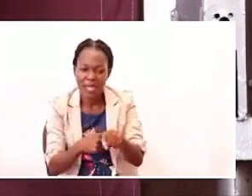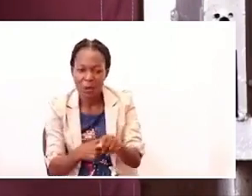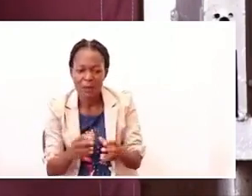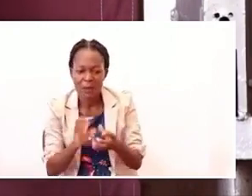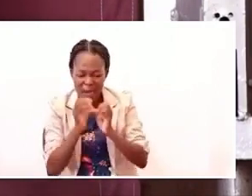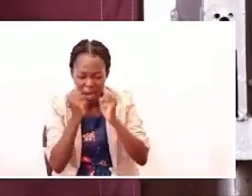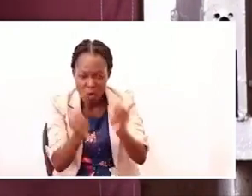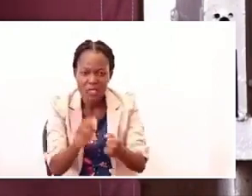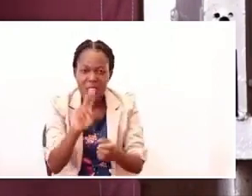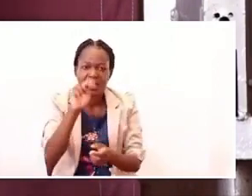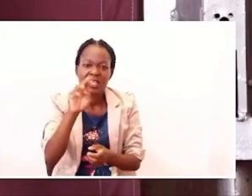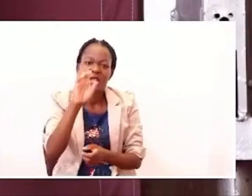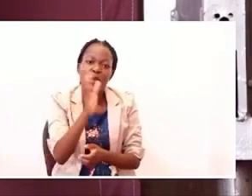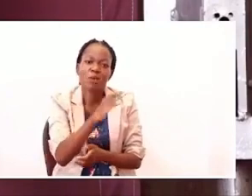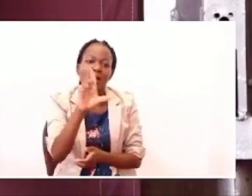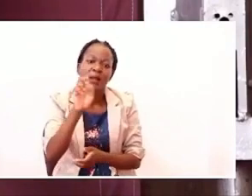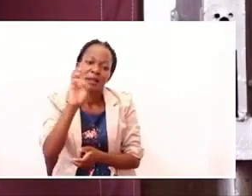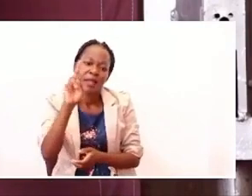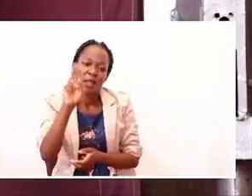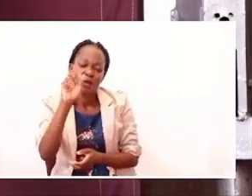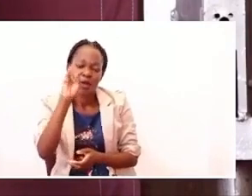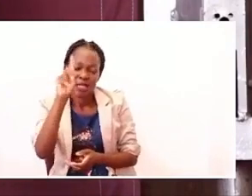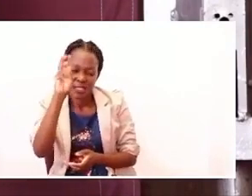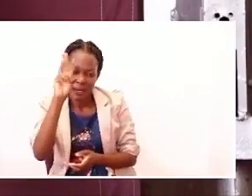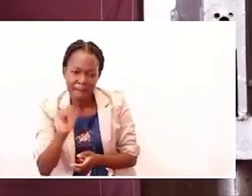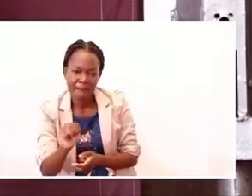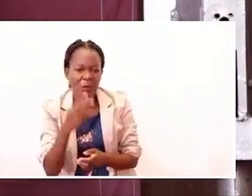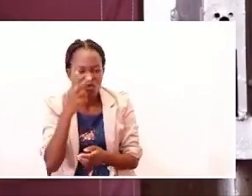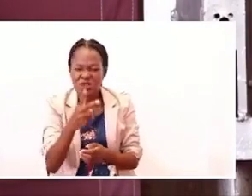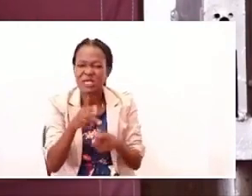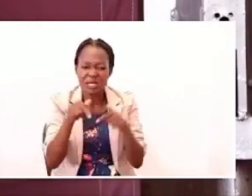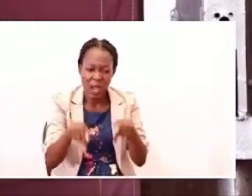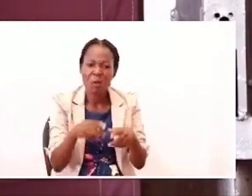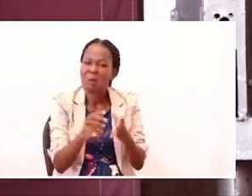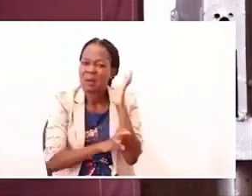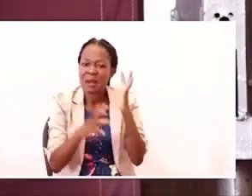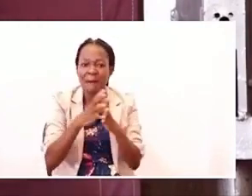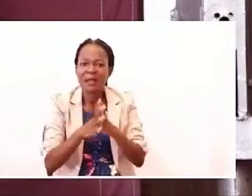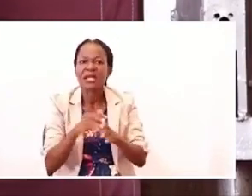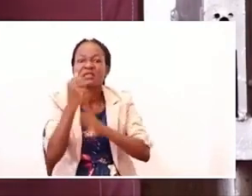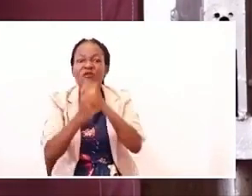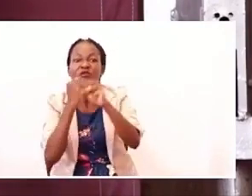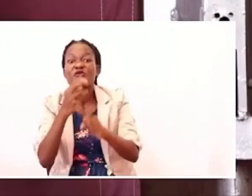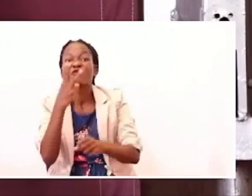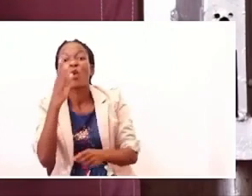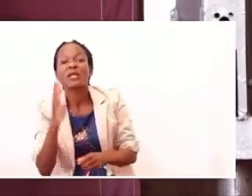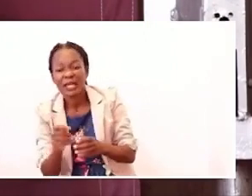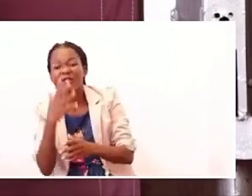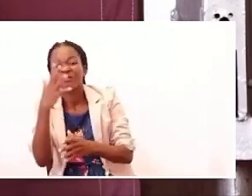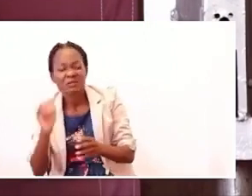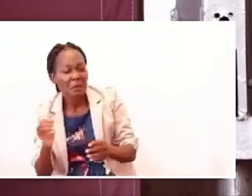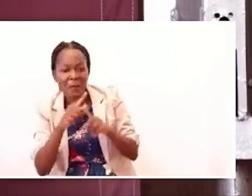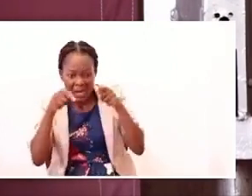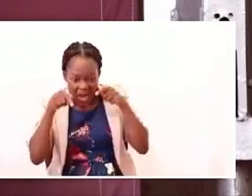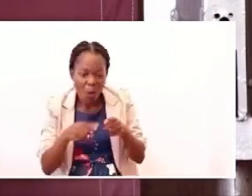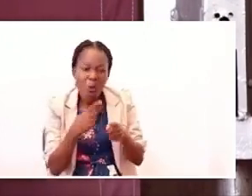is a short term that for most countries has been running for about 40 years. Up to now, we're still talking about focusing on